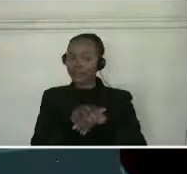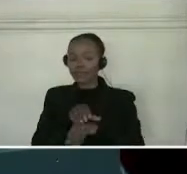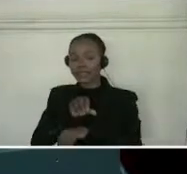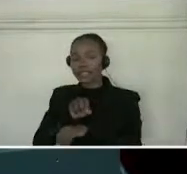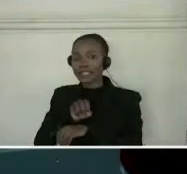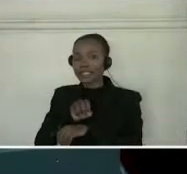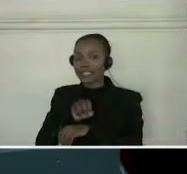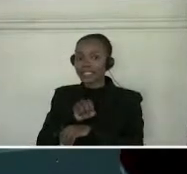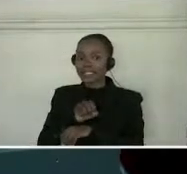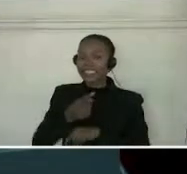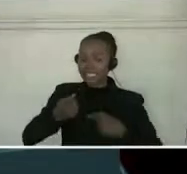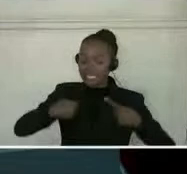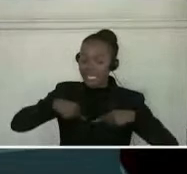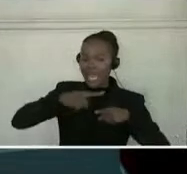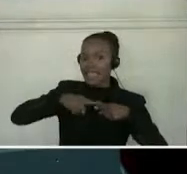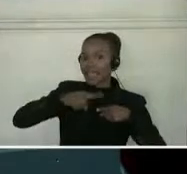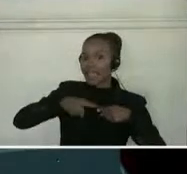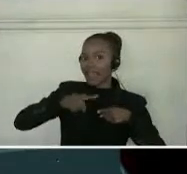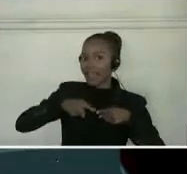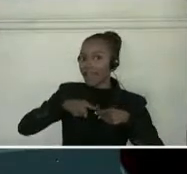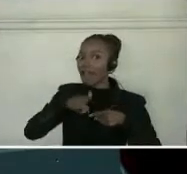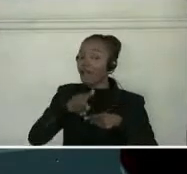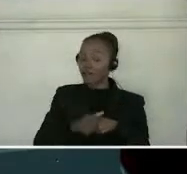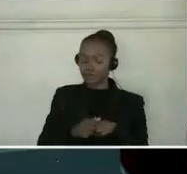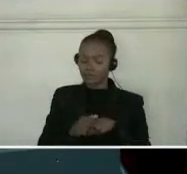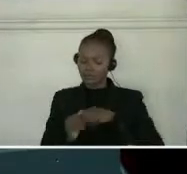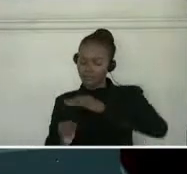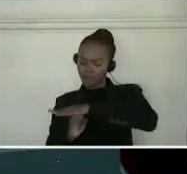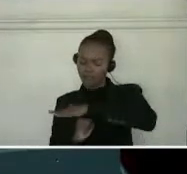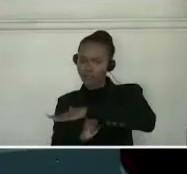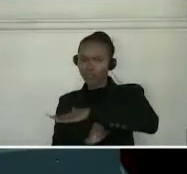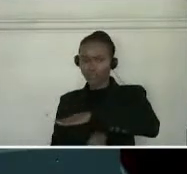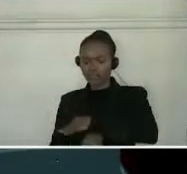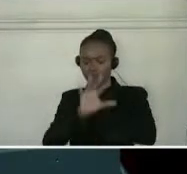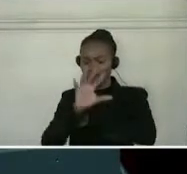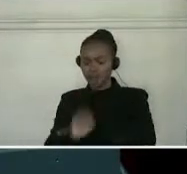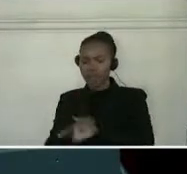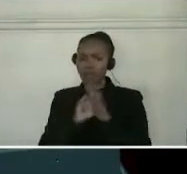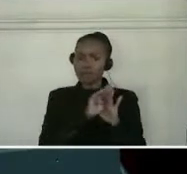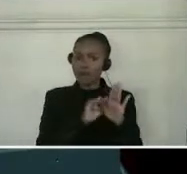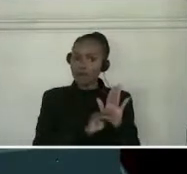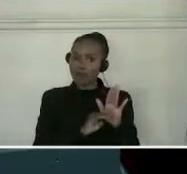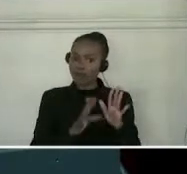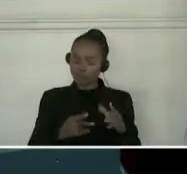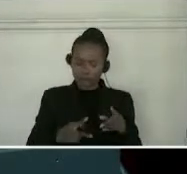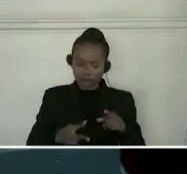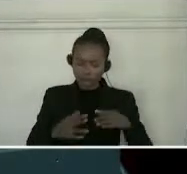of community sport in south africa the program was launched in 2004-2005